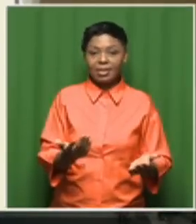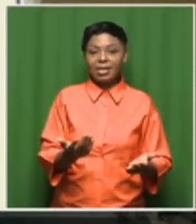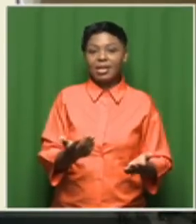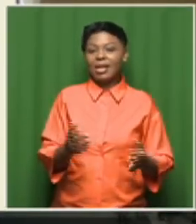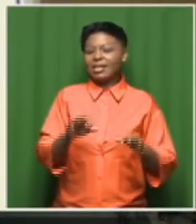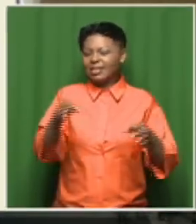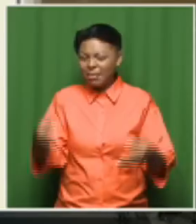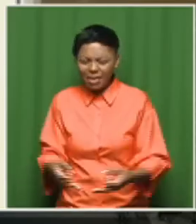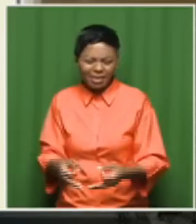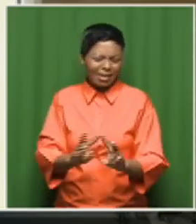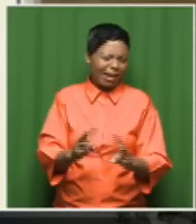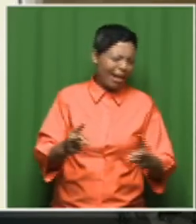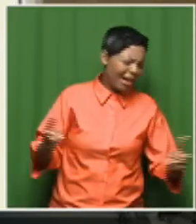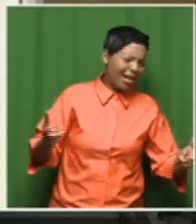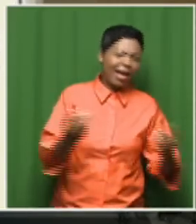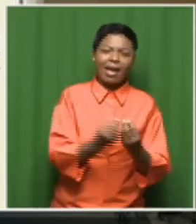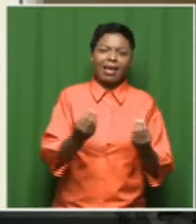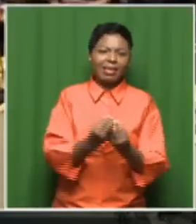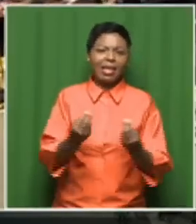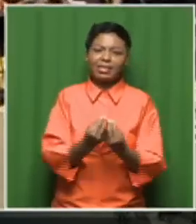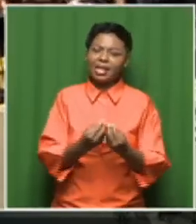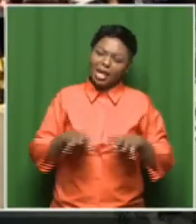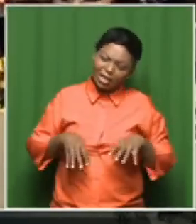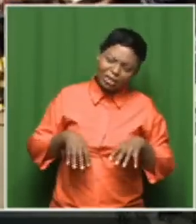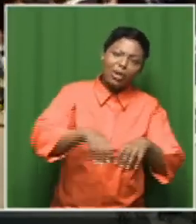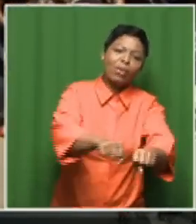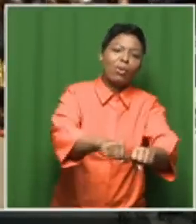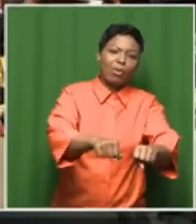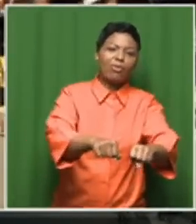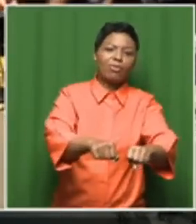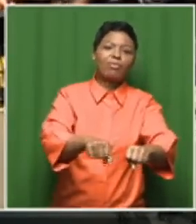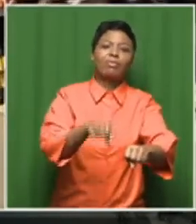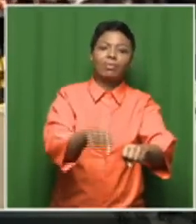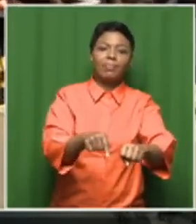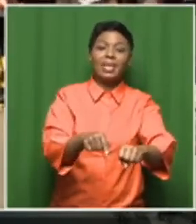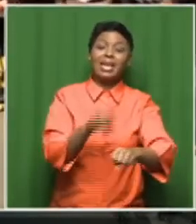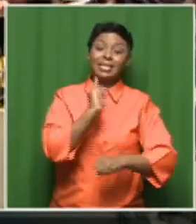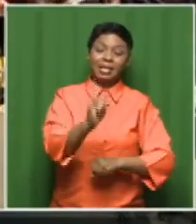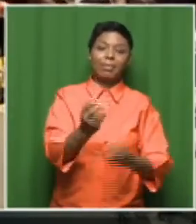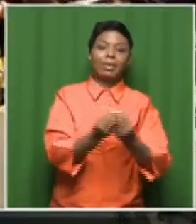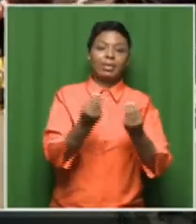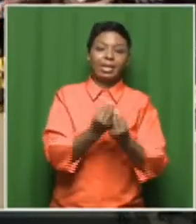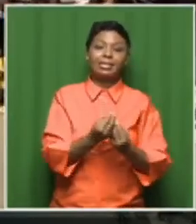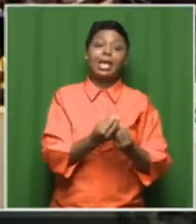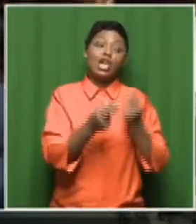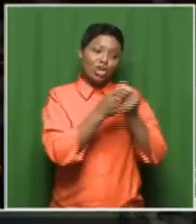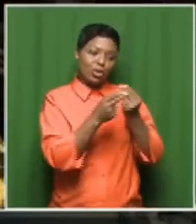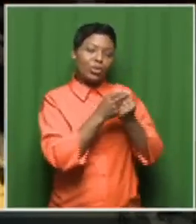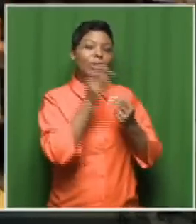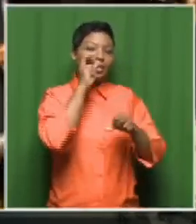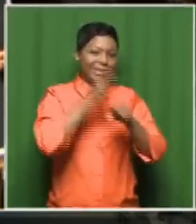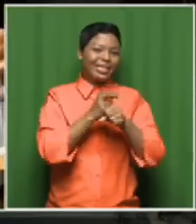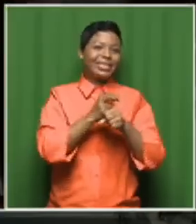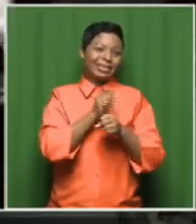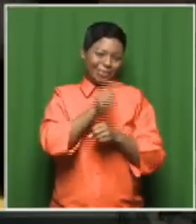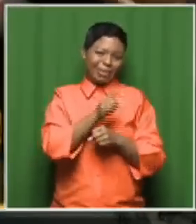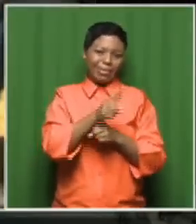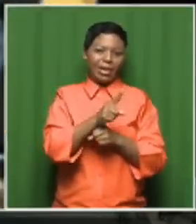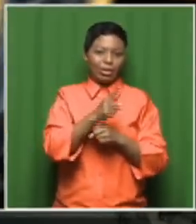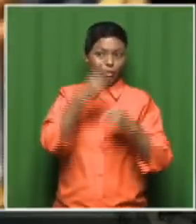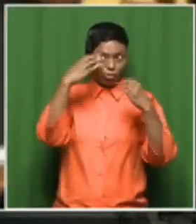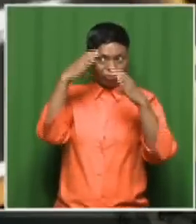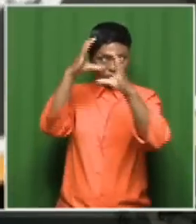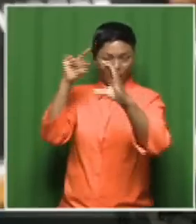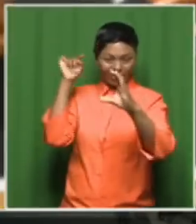barbarous, etc. It's a terrible thing to look forward to, and that is what the unions are needed for right now, is to